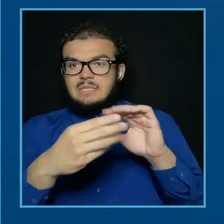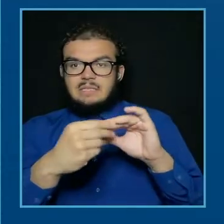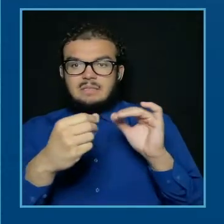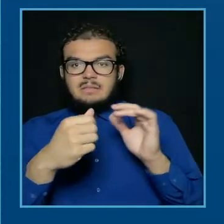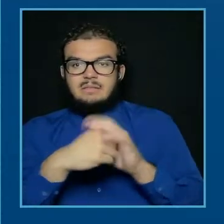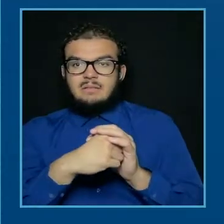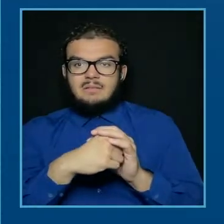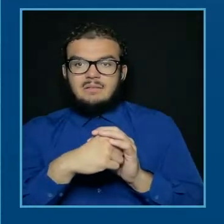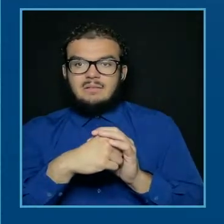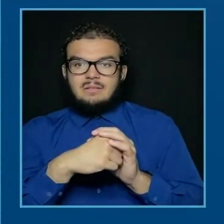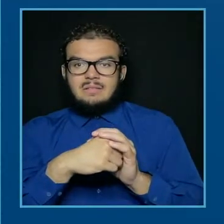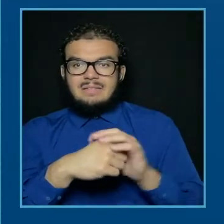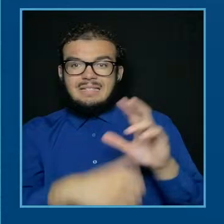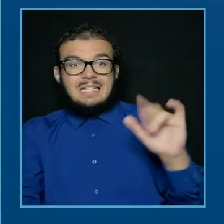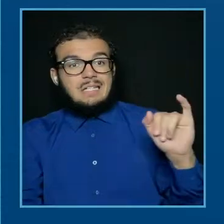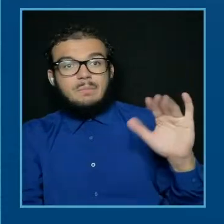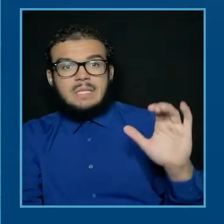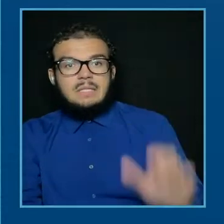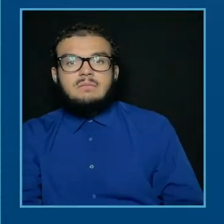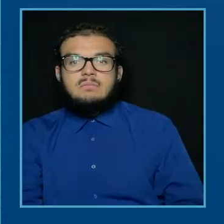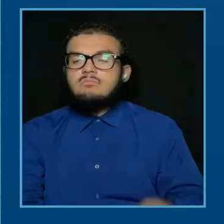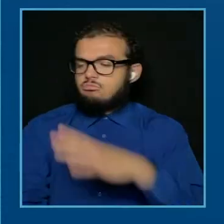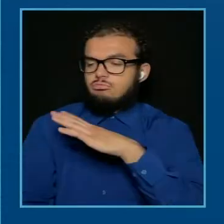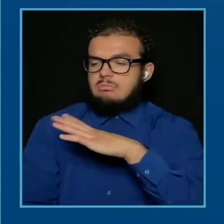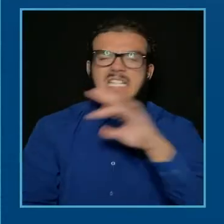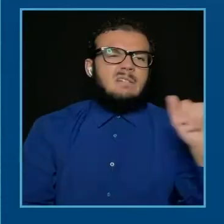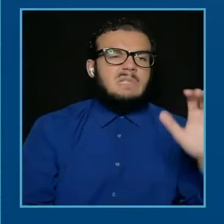were incomplete. yes, are incomplete.